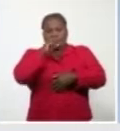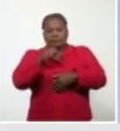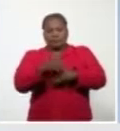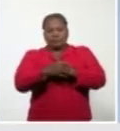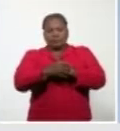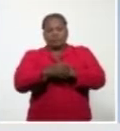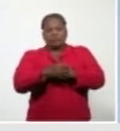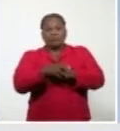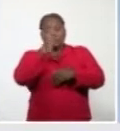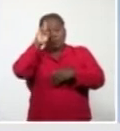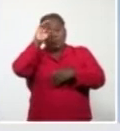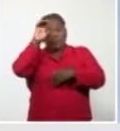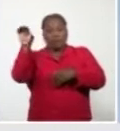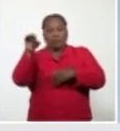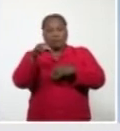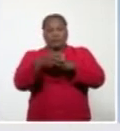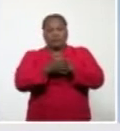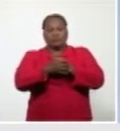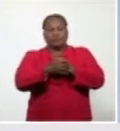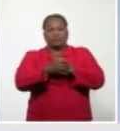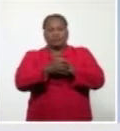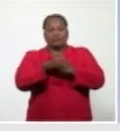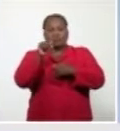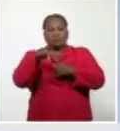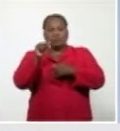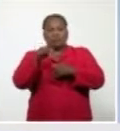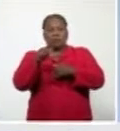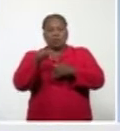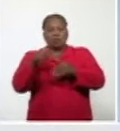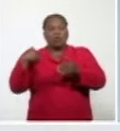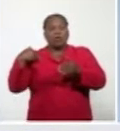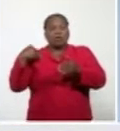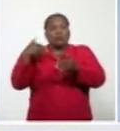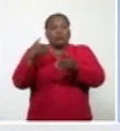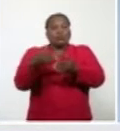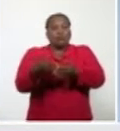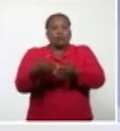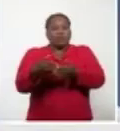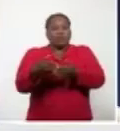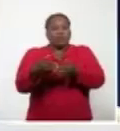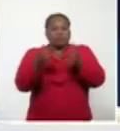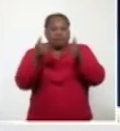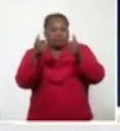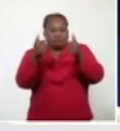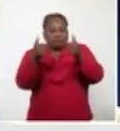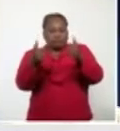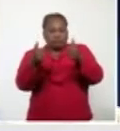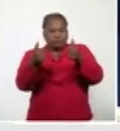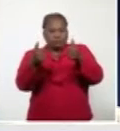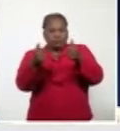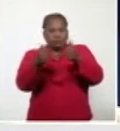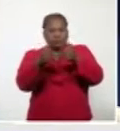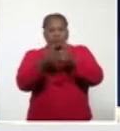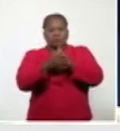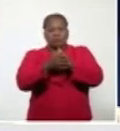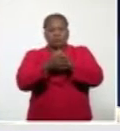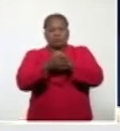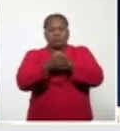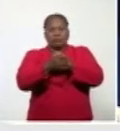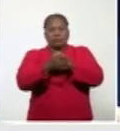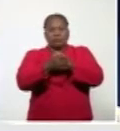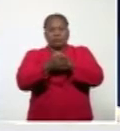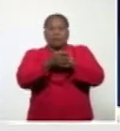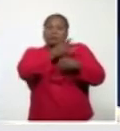admitted to our hospitals. We regret the 79 people who have